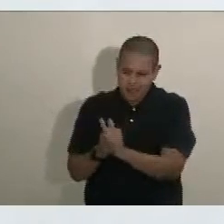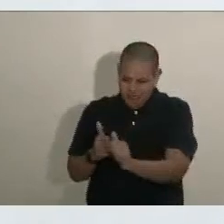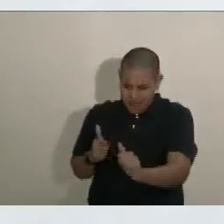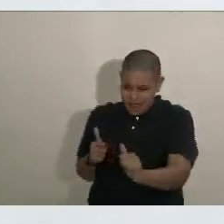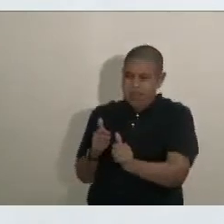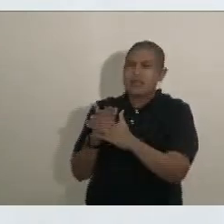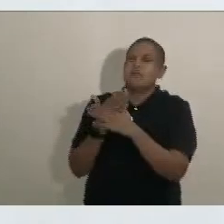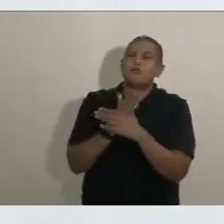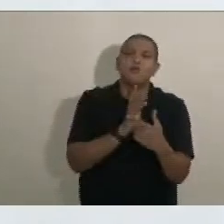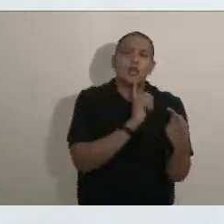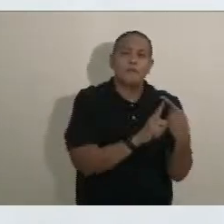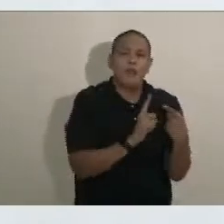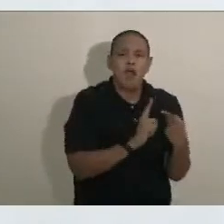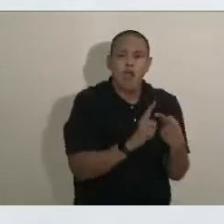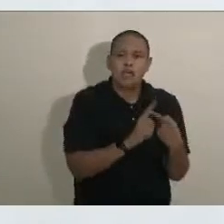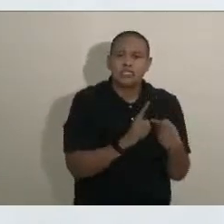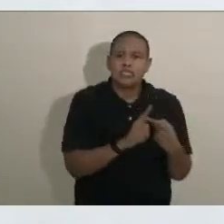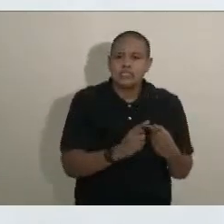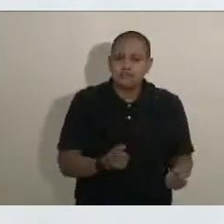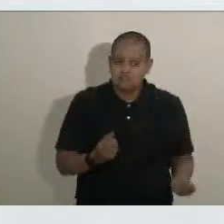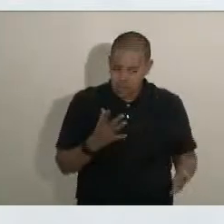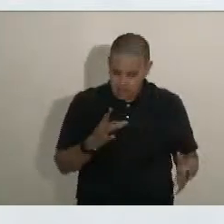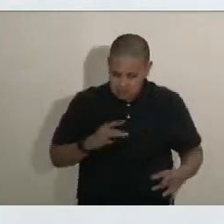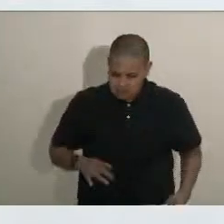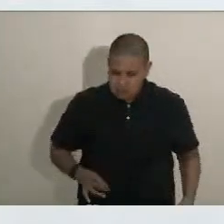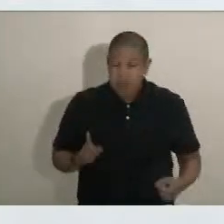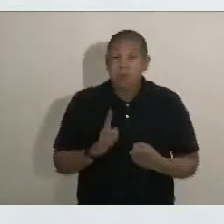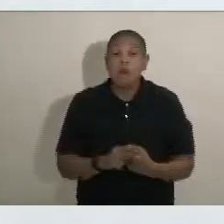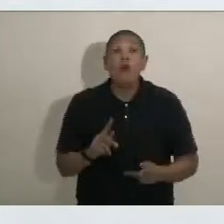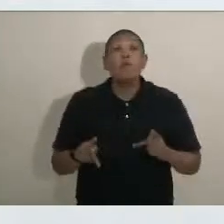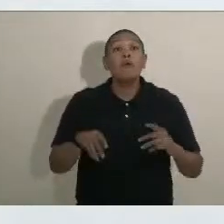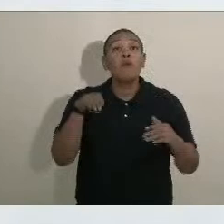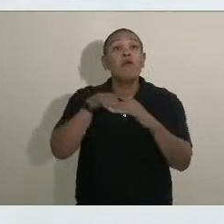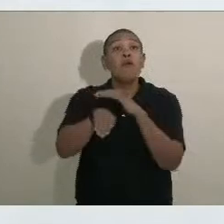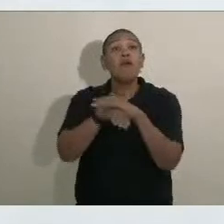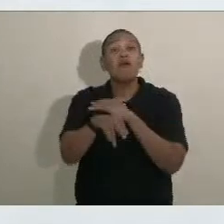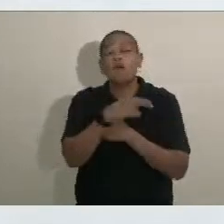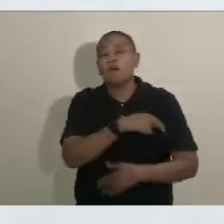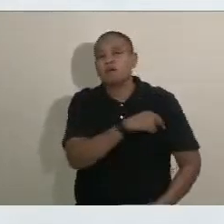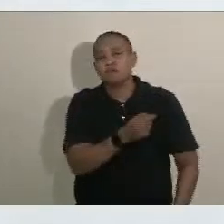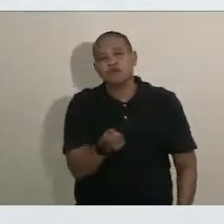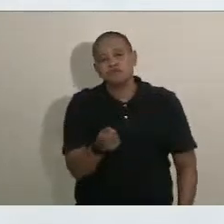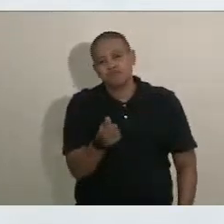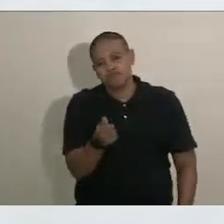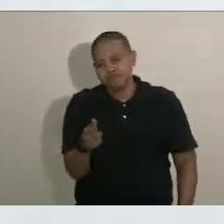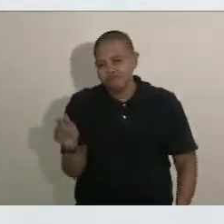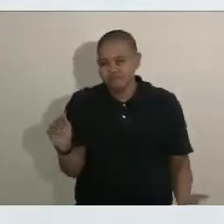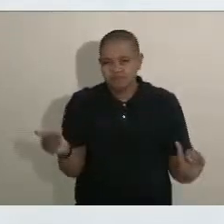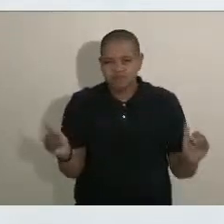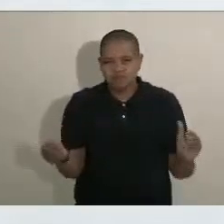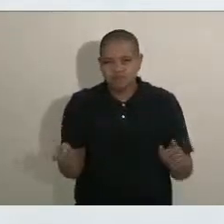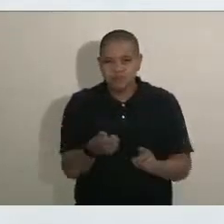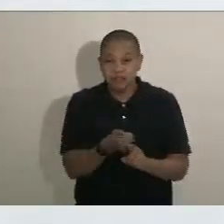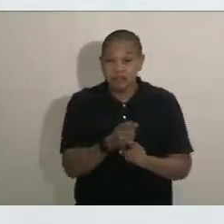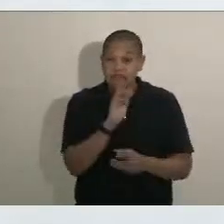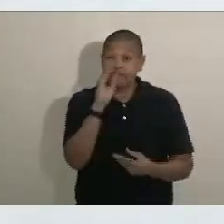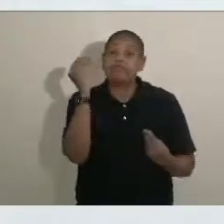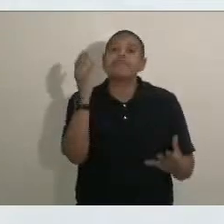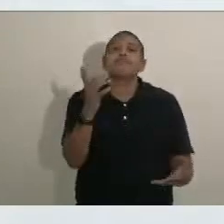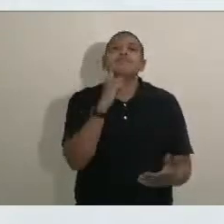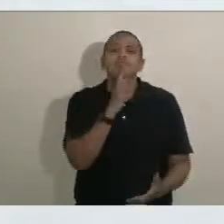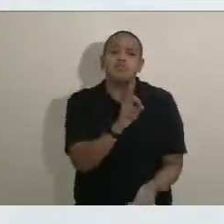positivity, the cases, and the number of persons who are being admitted in the hospital. And it says a lot. Again, the